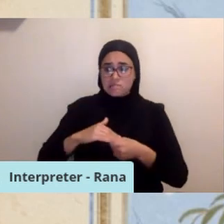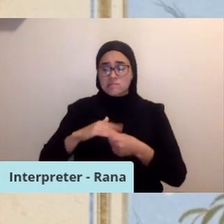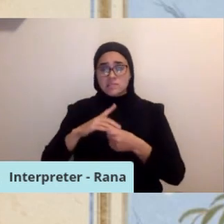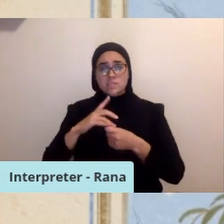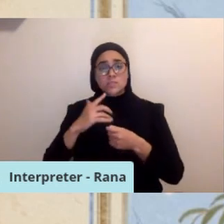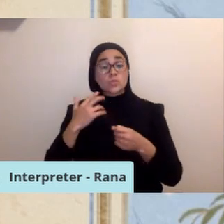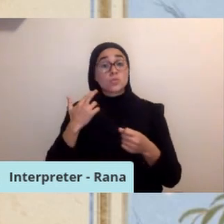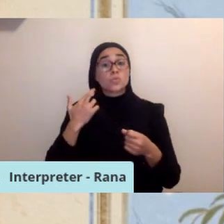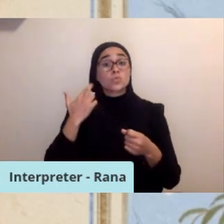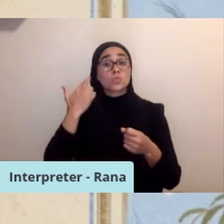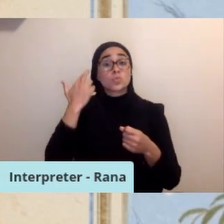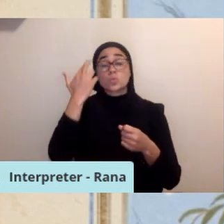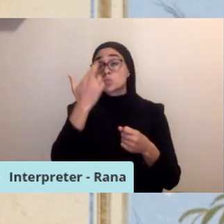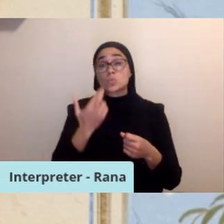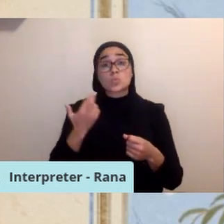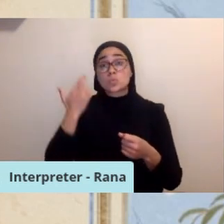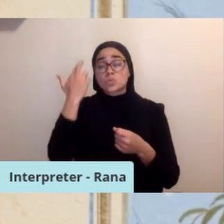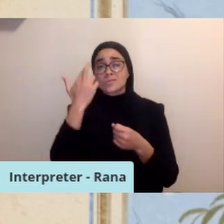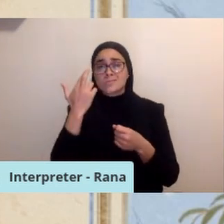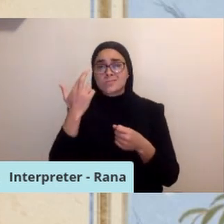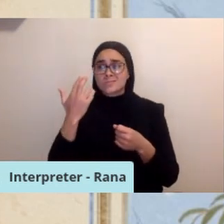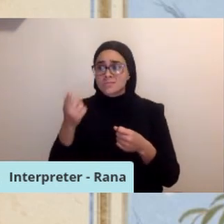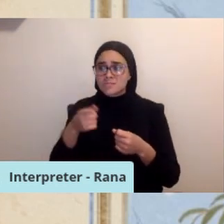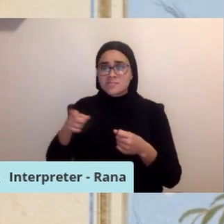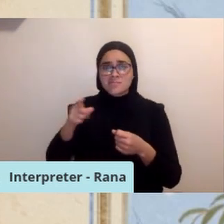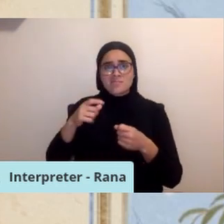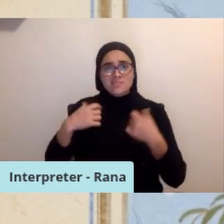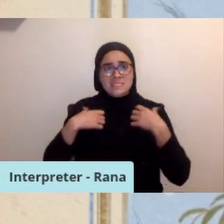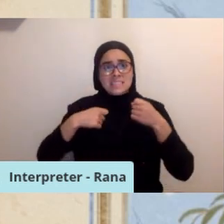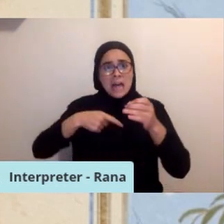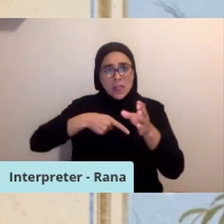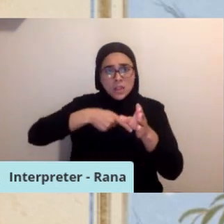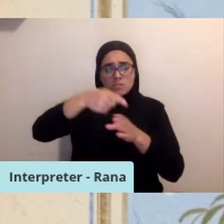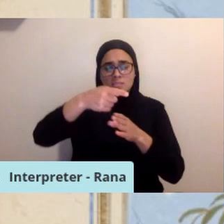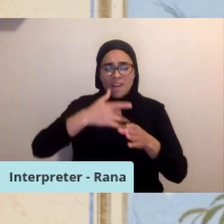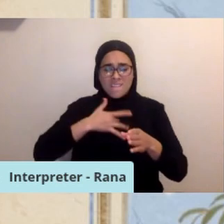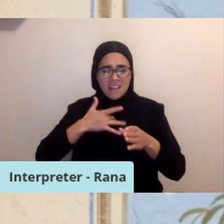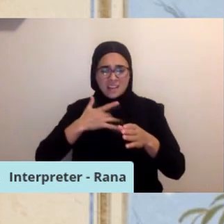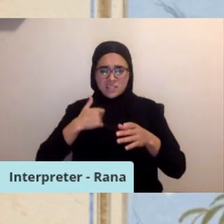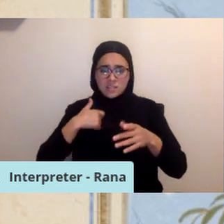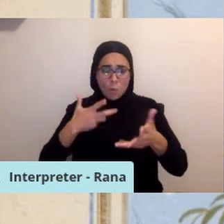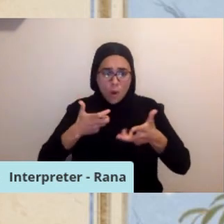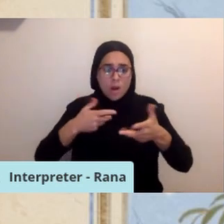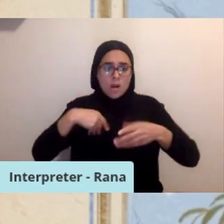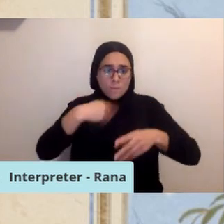the inability to provide the kind of care that they want to provide.